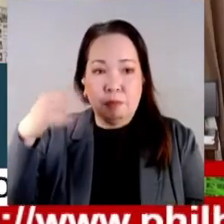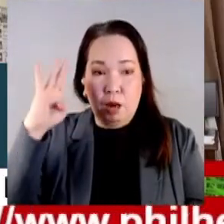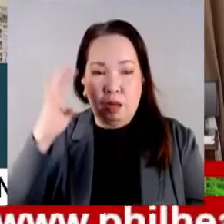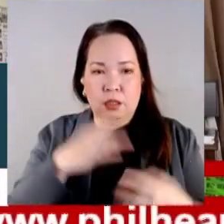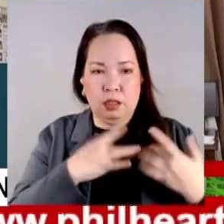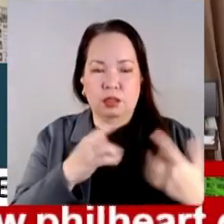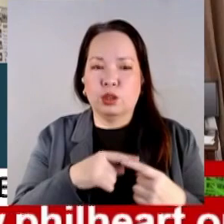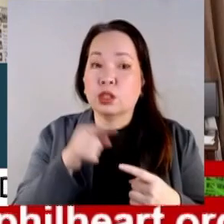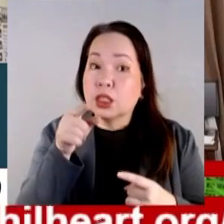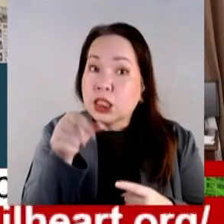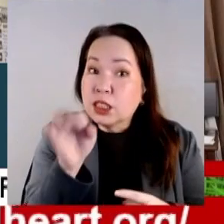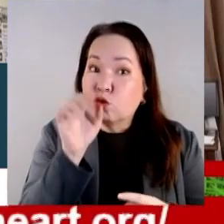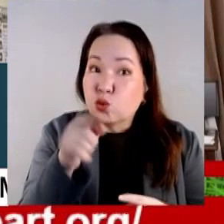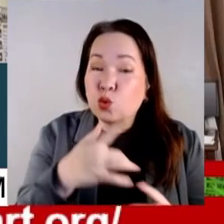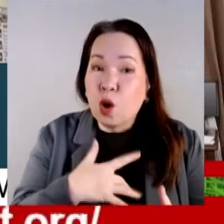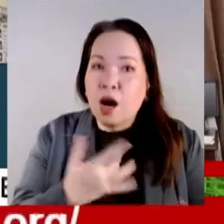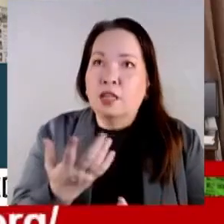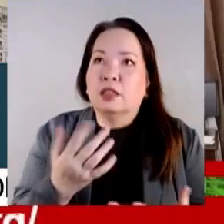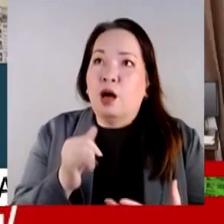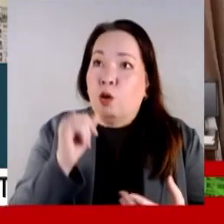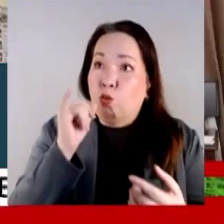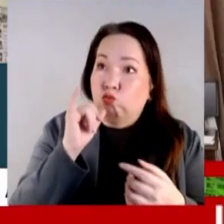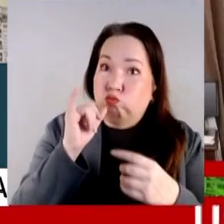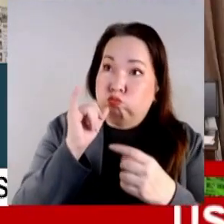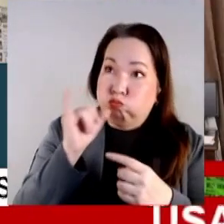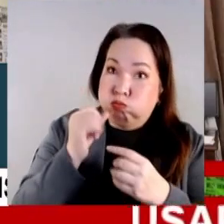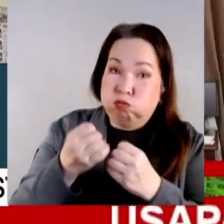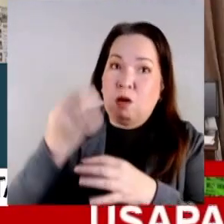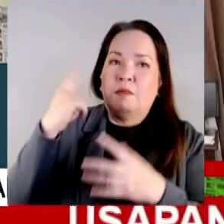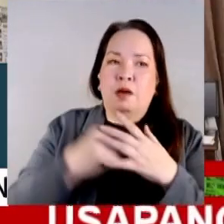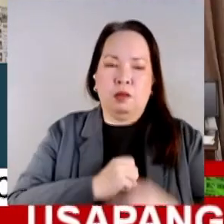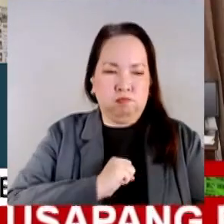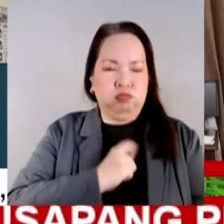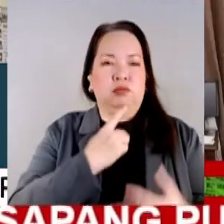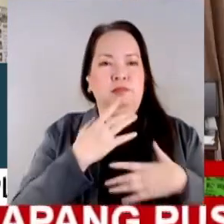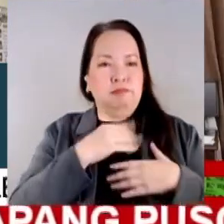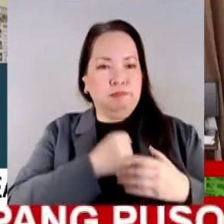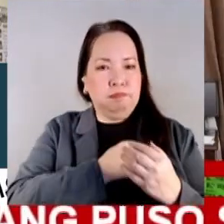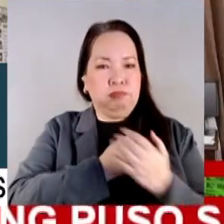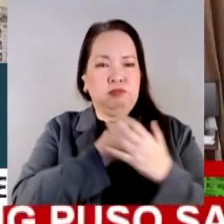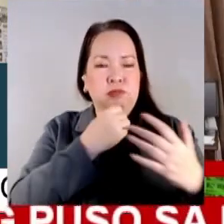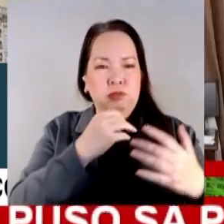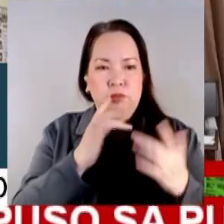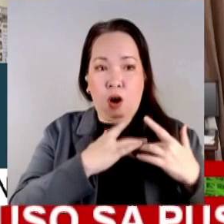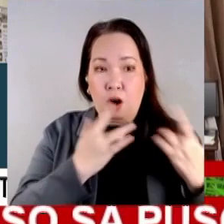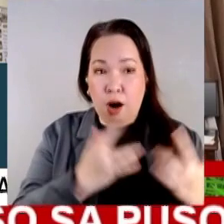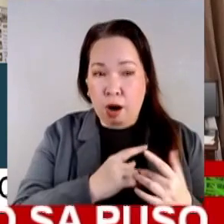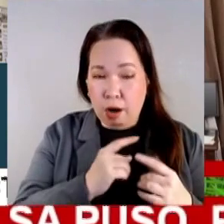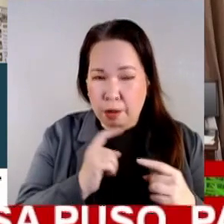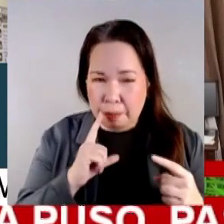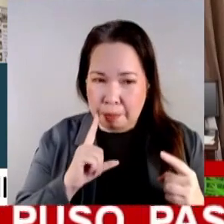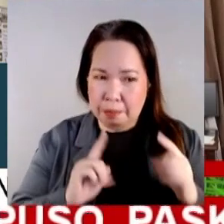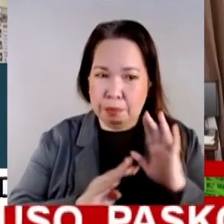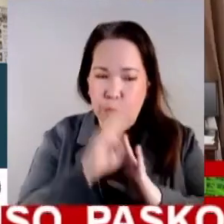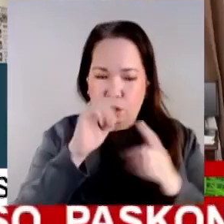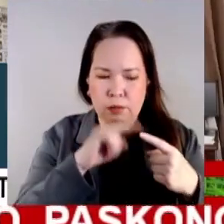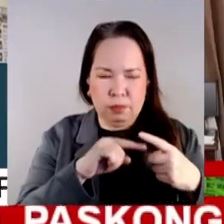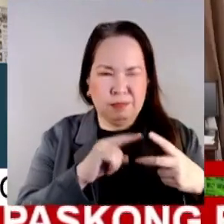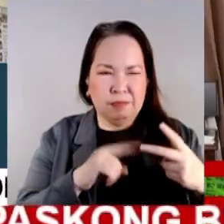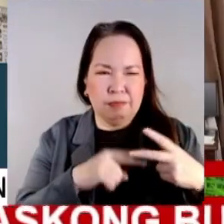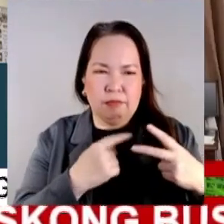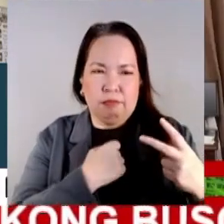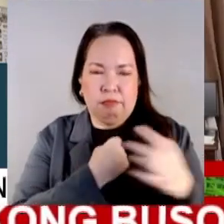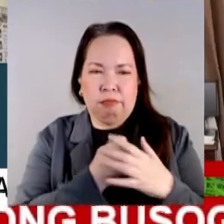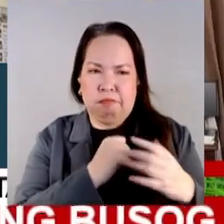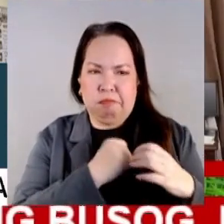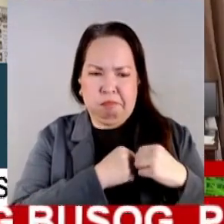ninyo, sudden spike po yan ng blood pressure, pati yung heart rate. Yun po yung pwedeng trigger sa mga may plaque na,